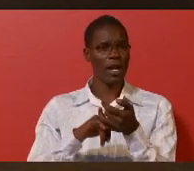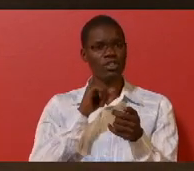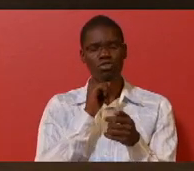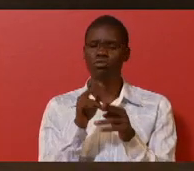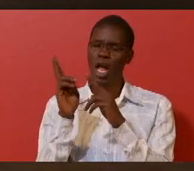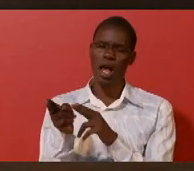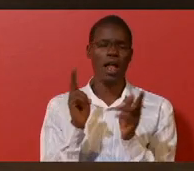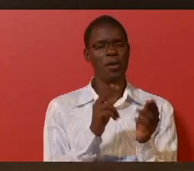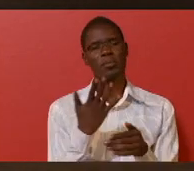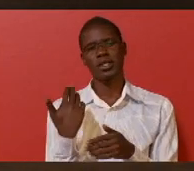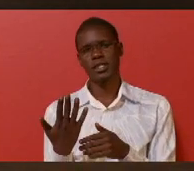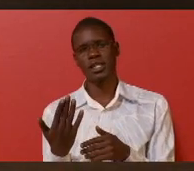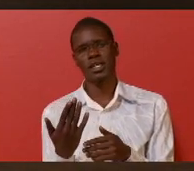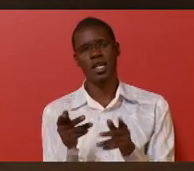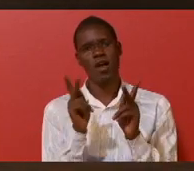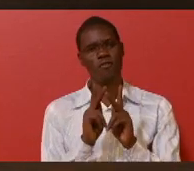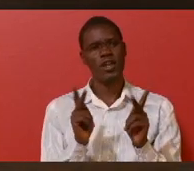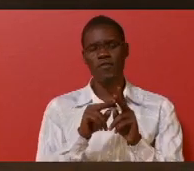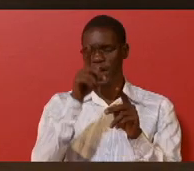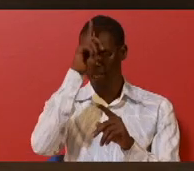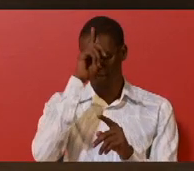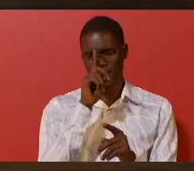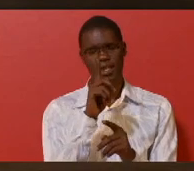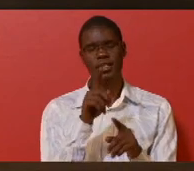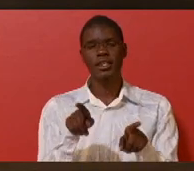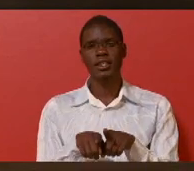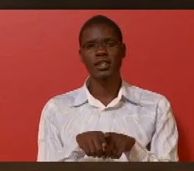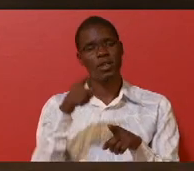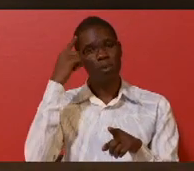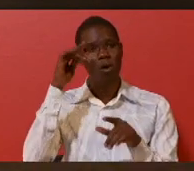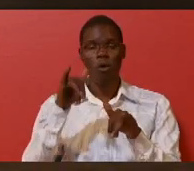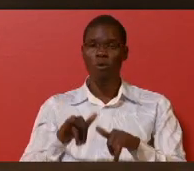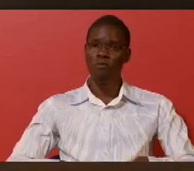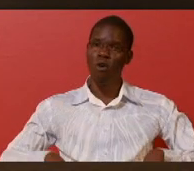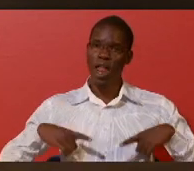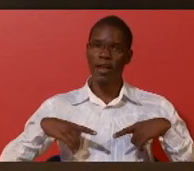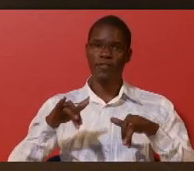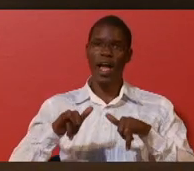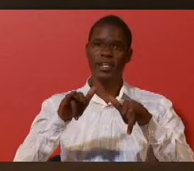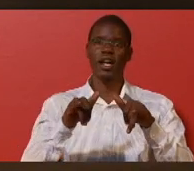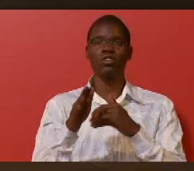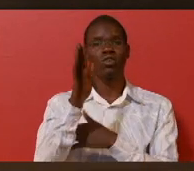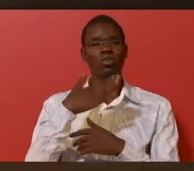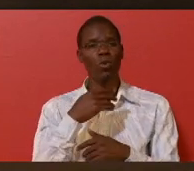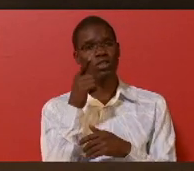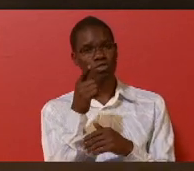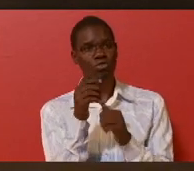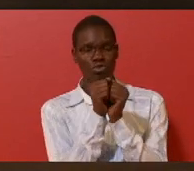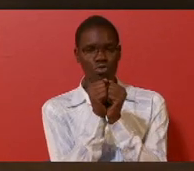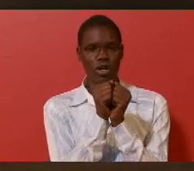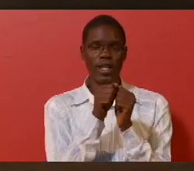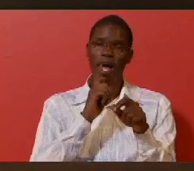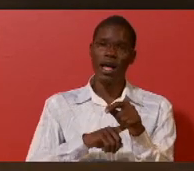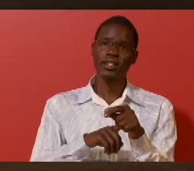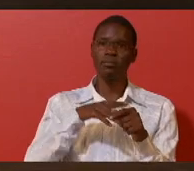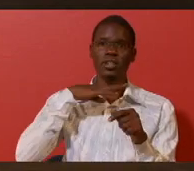ordinary matter. That it's very serious and it's for life. God wants you to be together until death do you